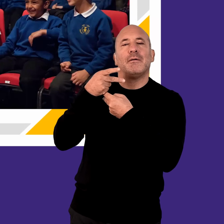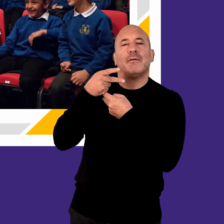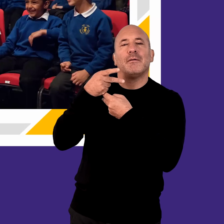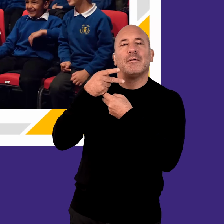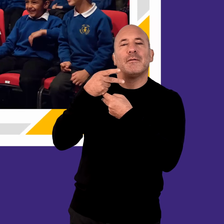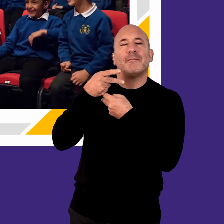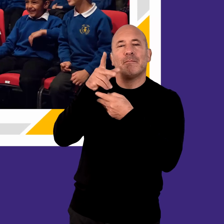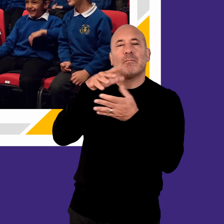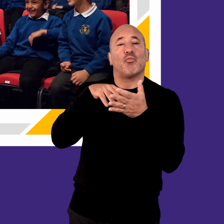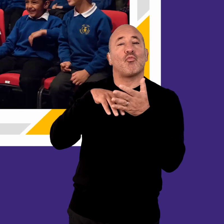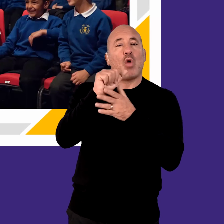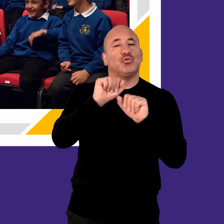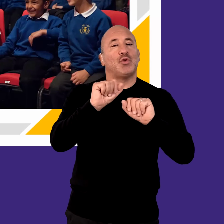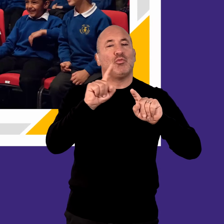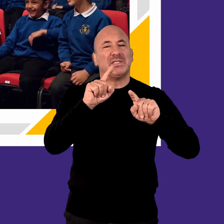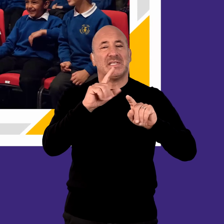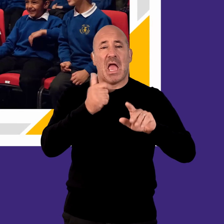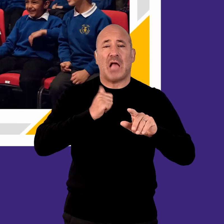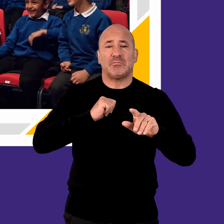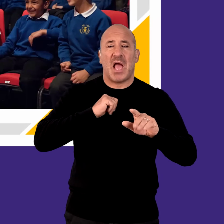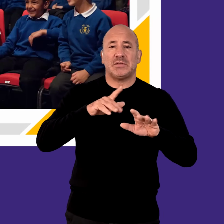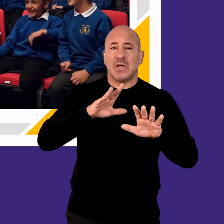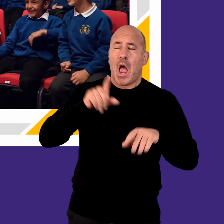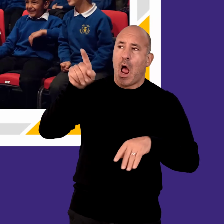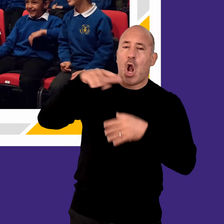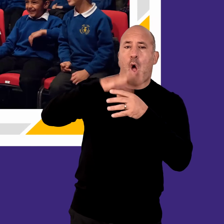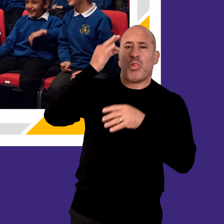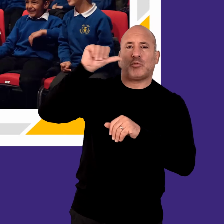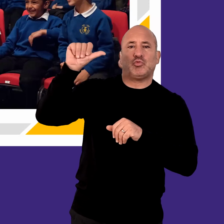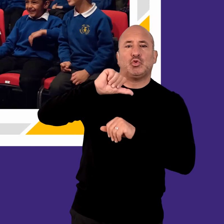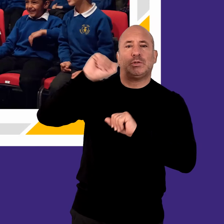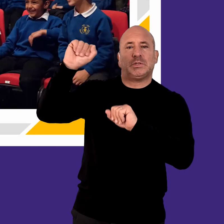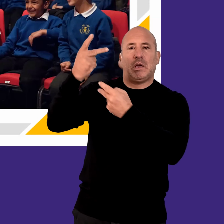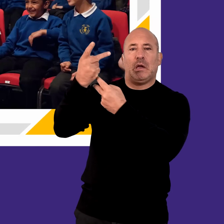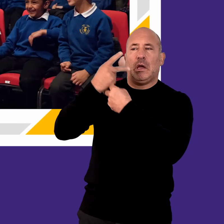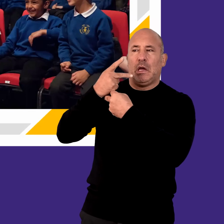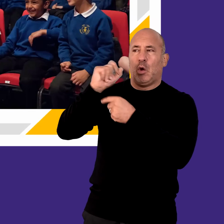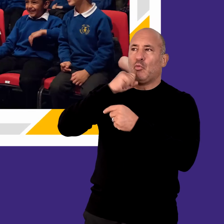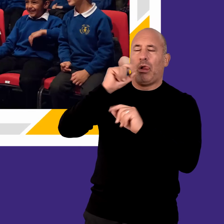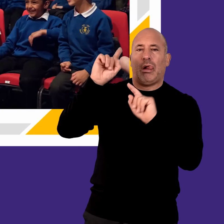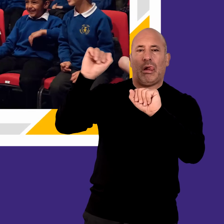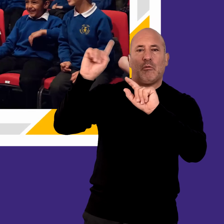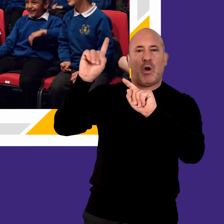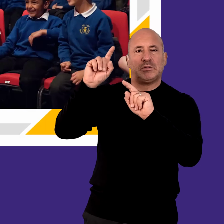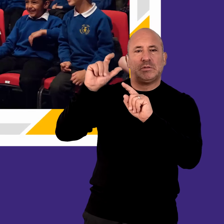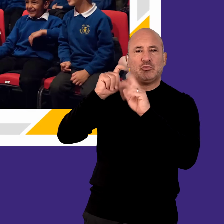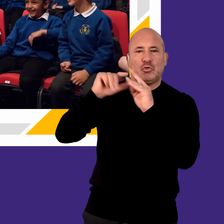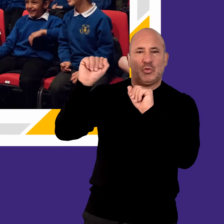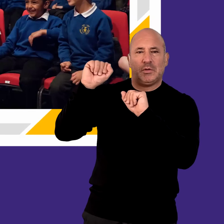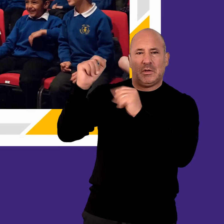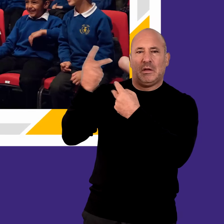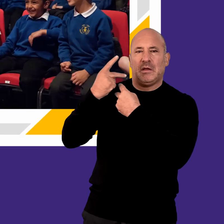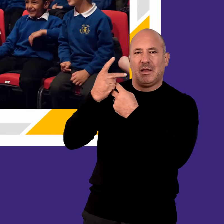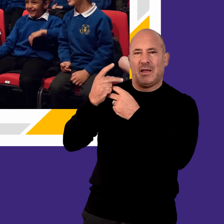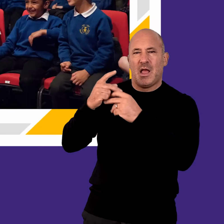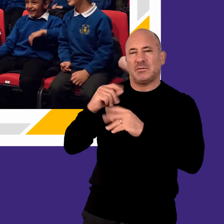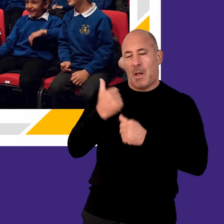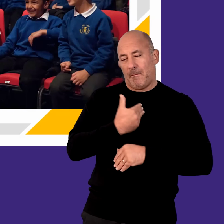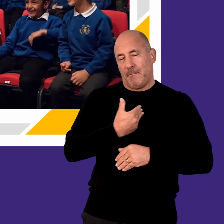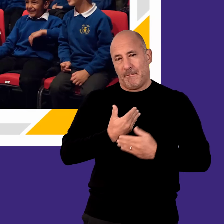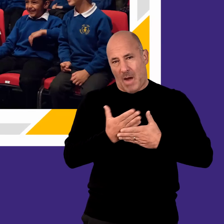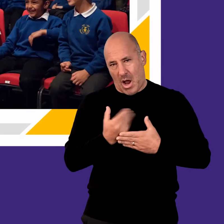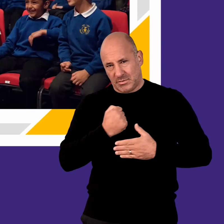in at the moment, is that it's quite paternalistic. The culture is quite paternalistic in terms of people having expectations of